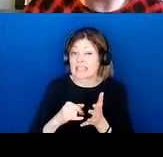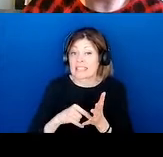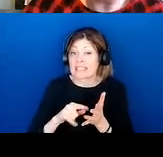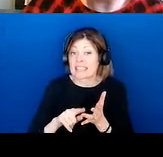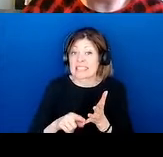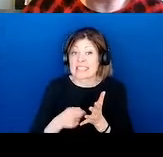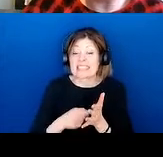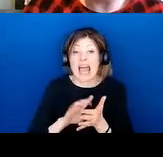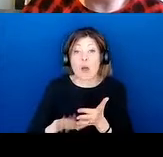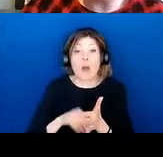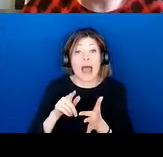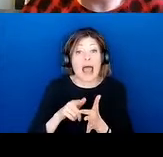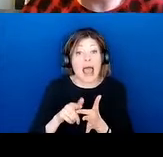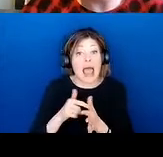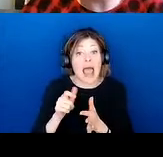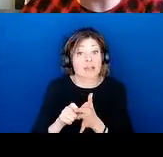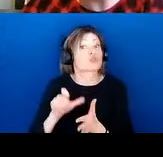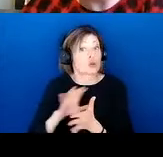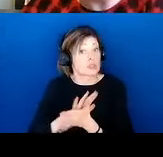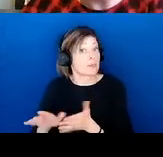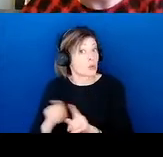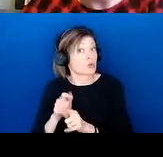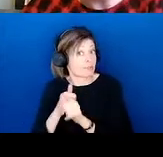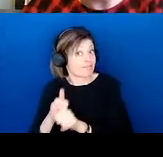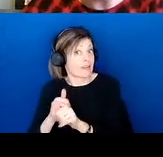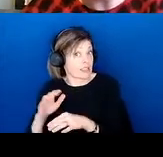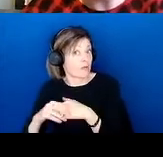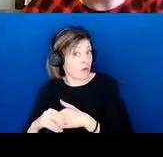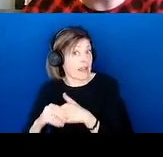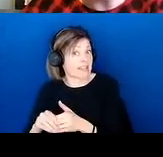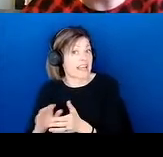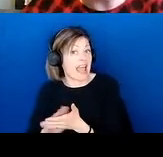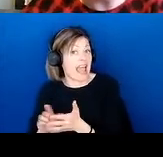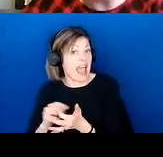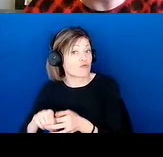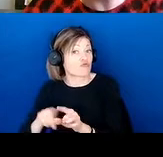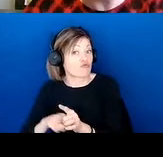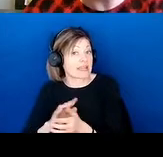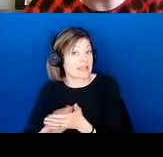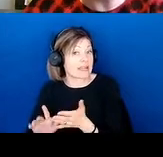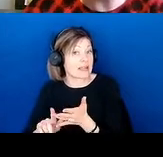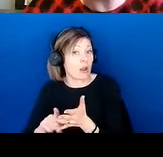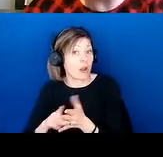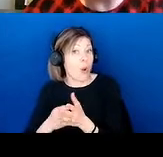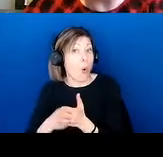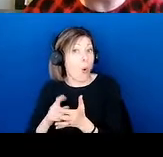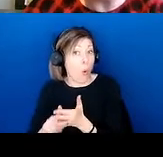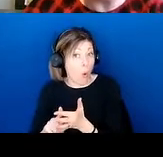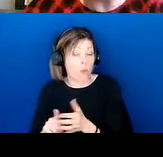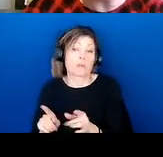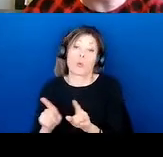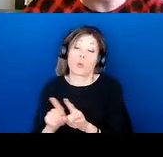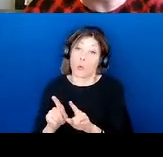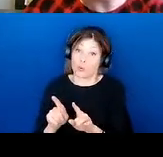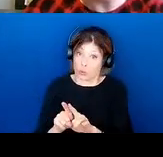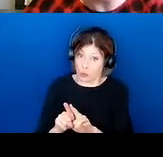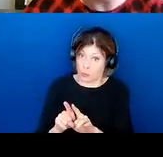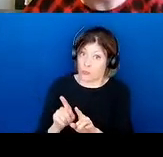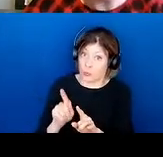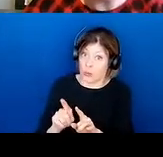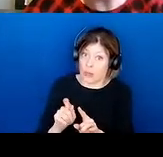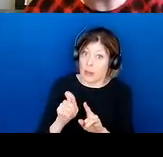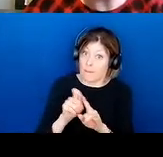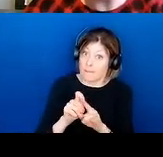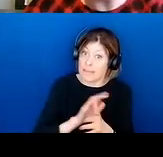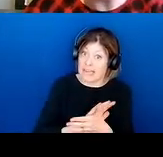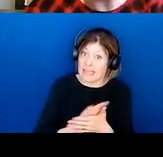where Hamilton advised his friend Henry Hoare, and the iconic Five-Arch Bridge was inspired by the one at Painshill,